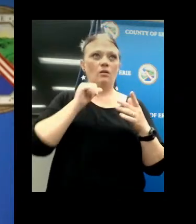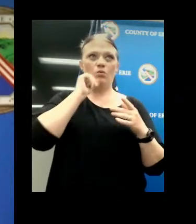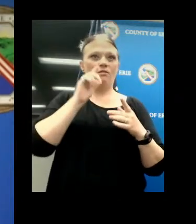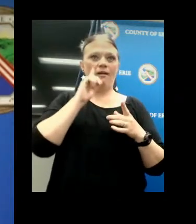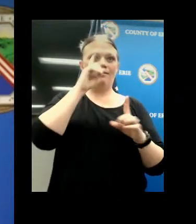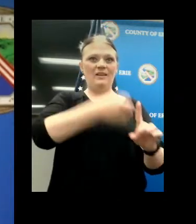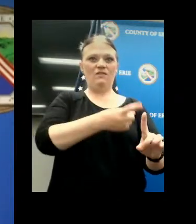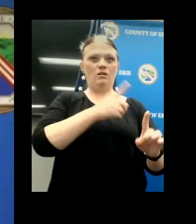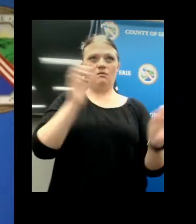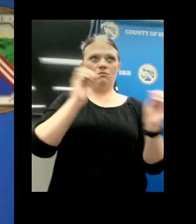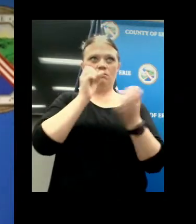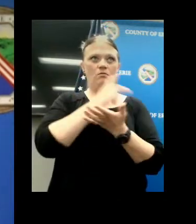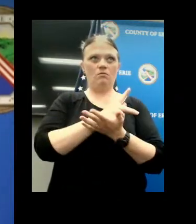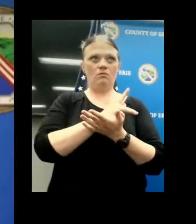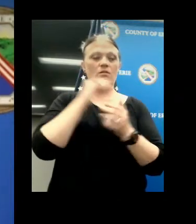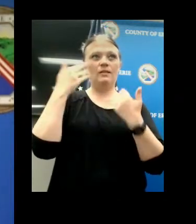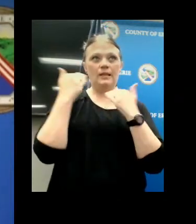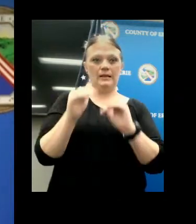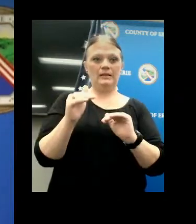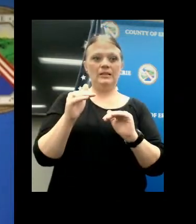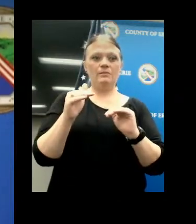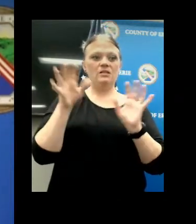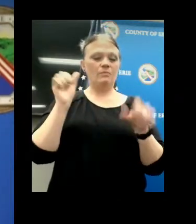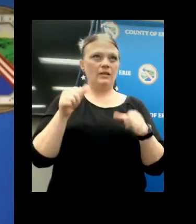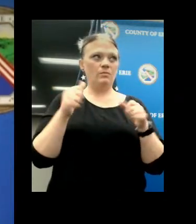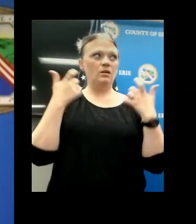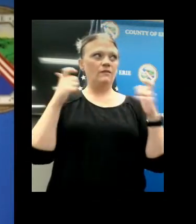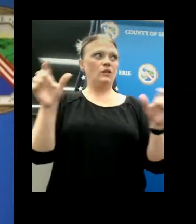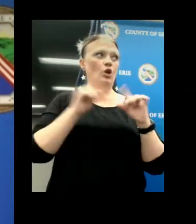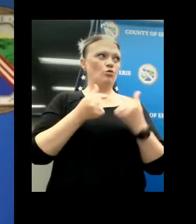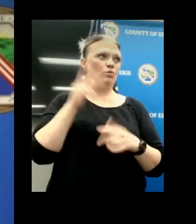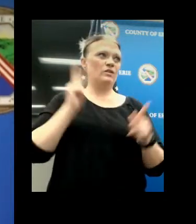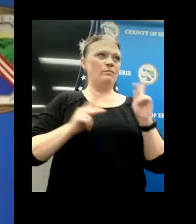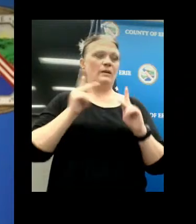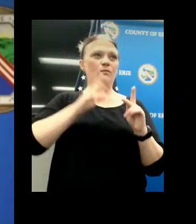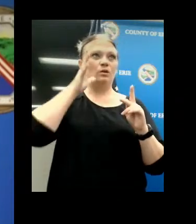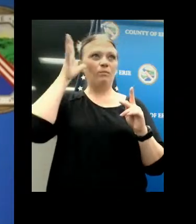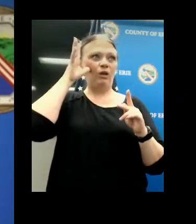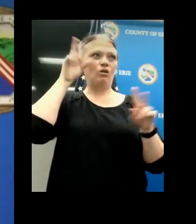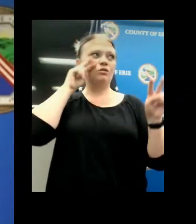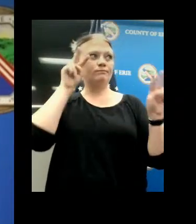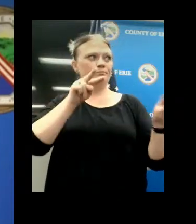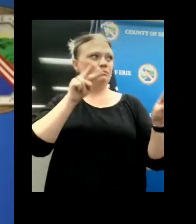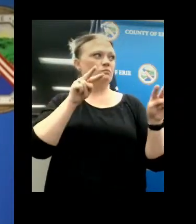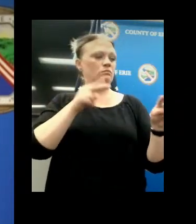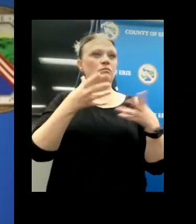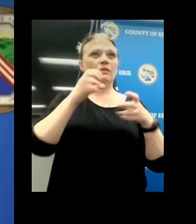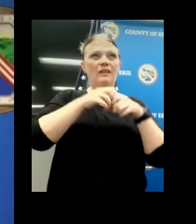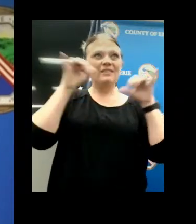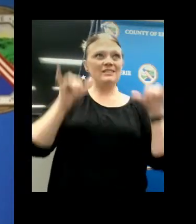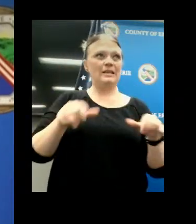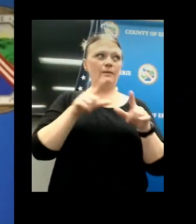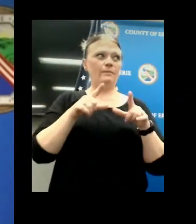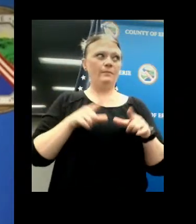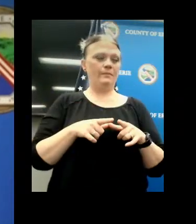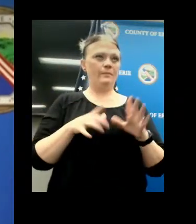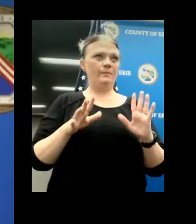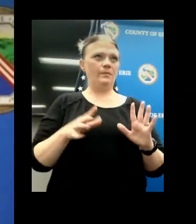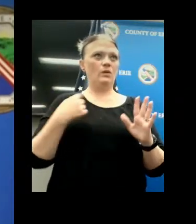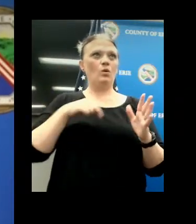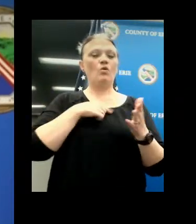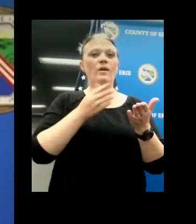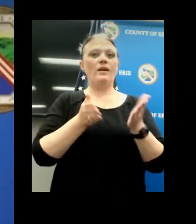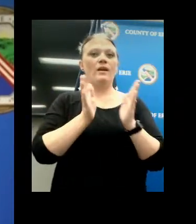event permits because that limits the possibility of large groups of people, including parents or spectators, being in the same location. So what